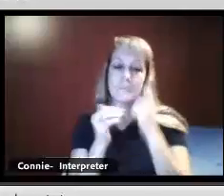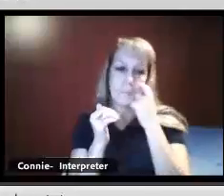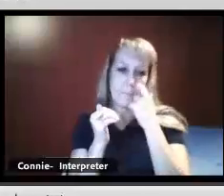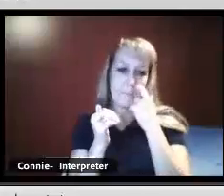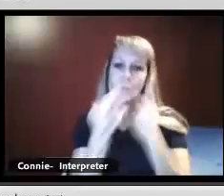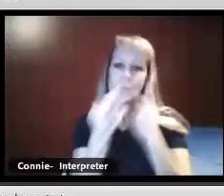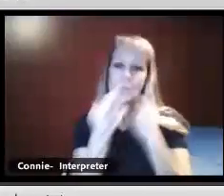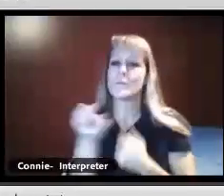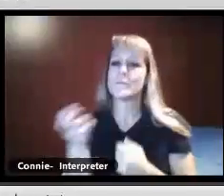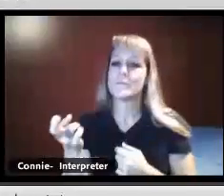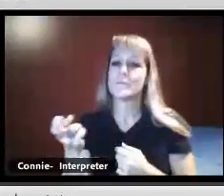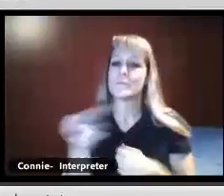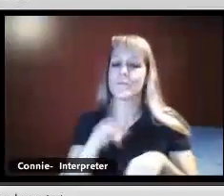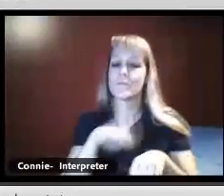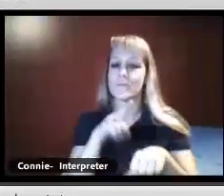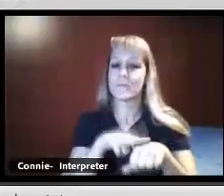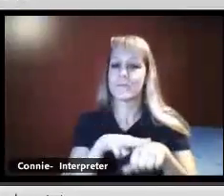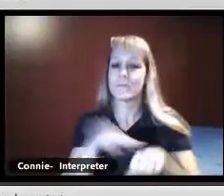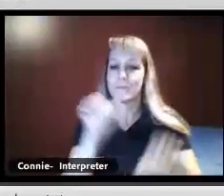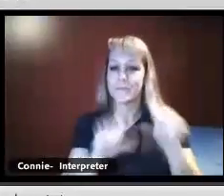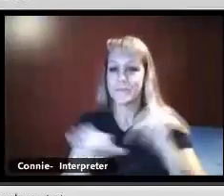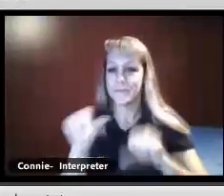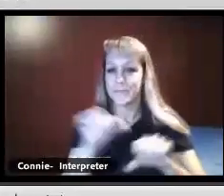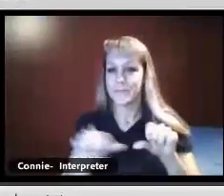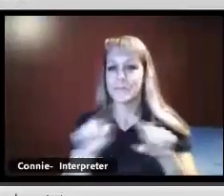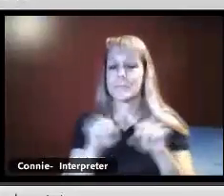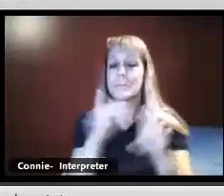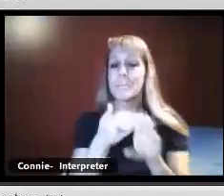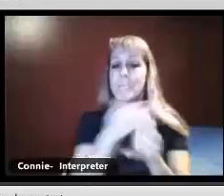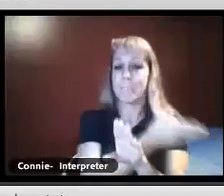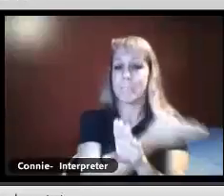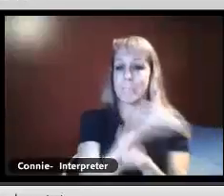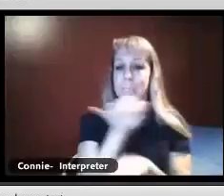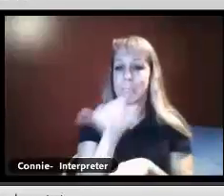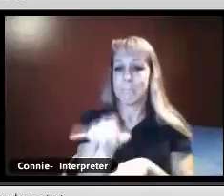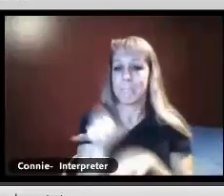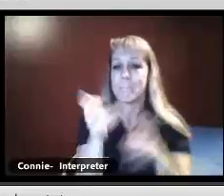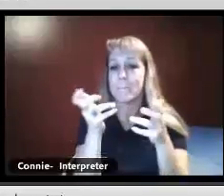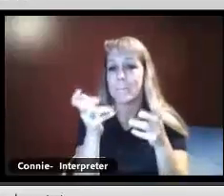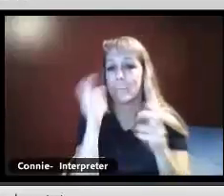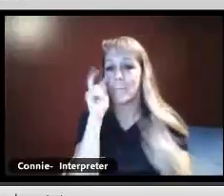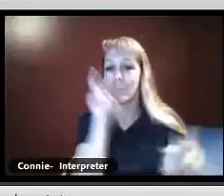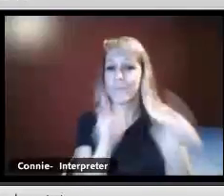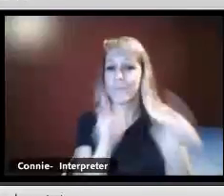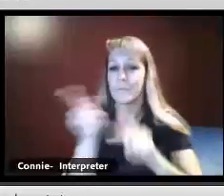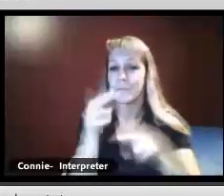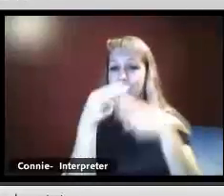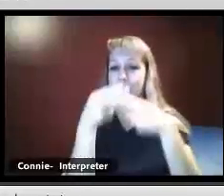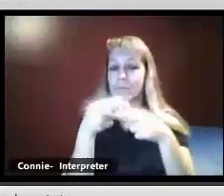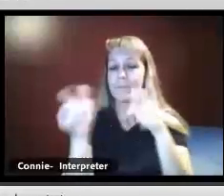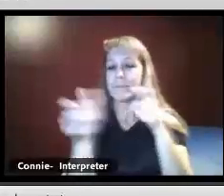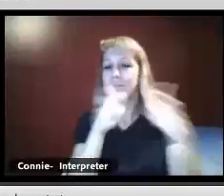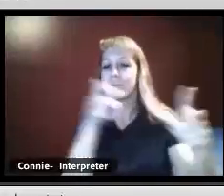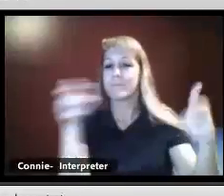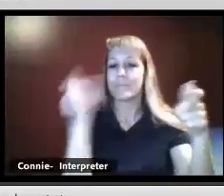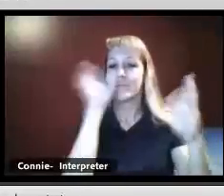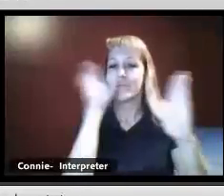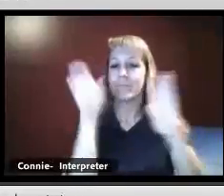resources for the natural sciences. But before we do that, I want to look at what I call the big picture. That is to